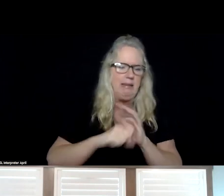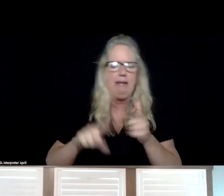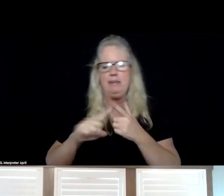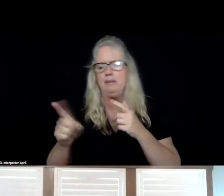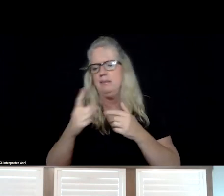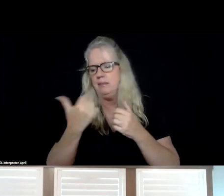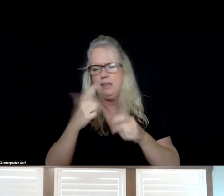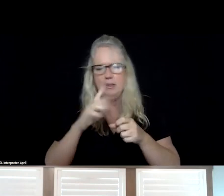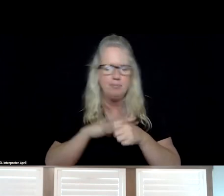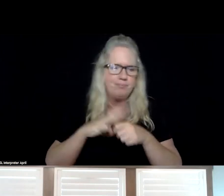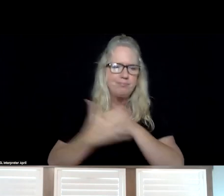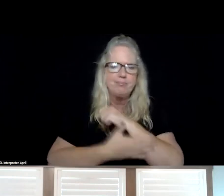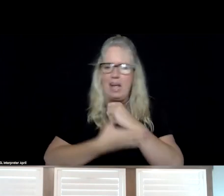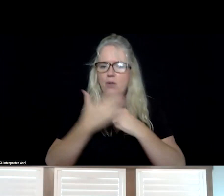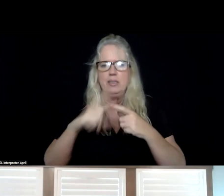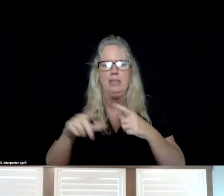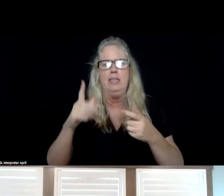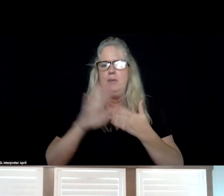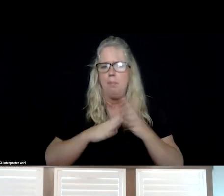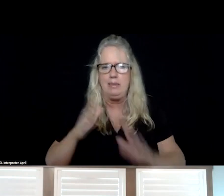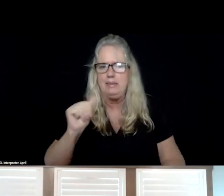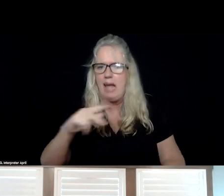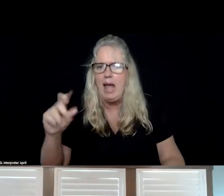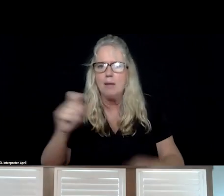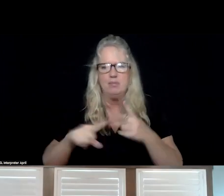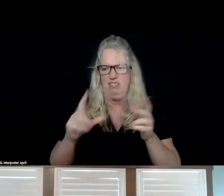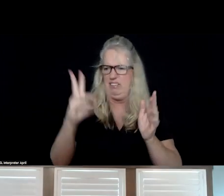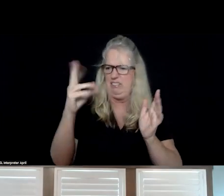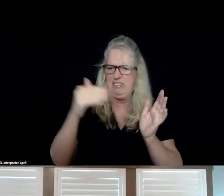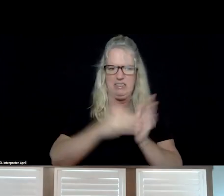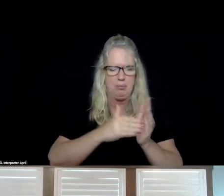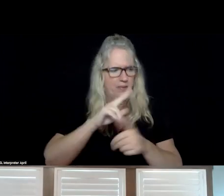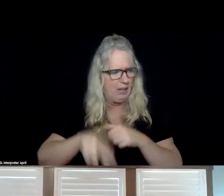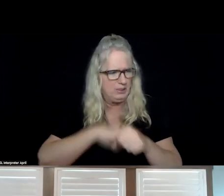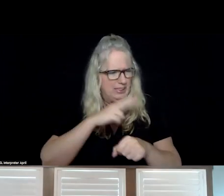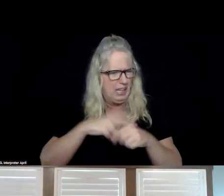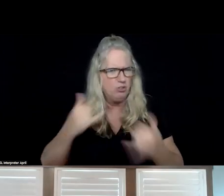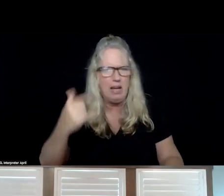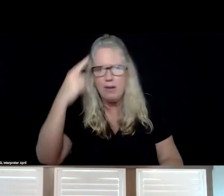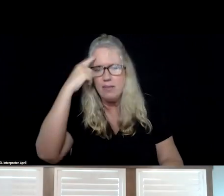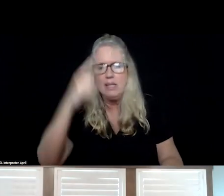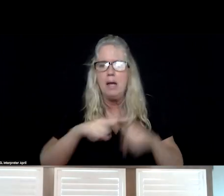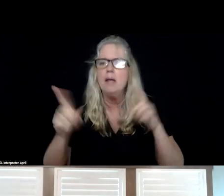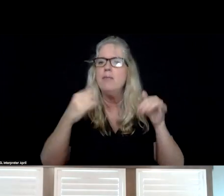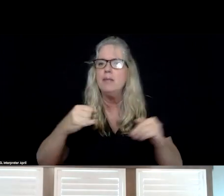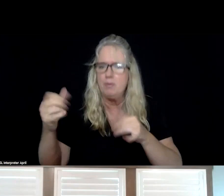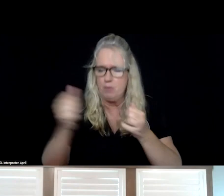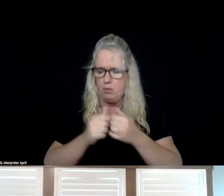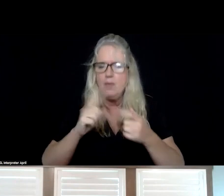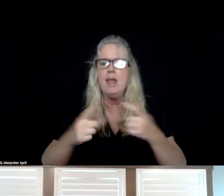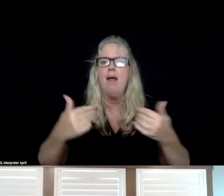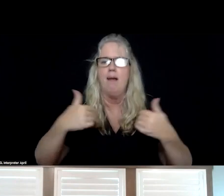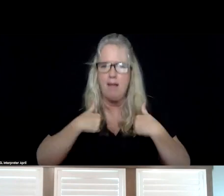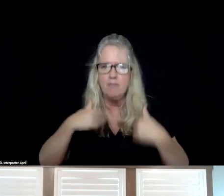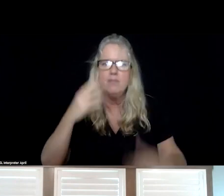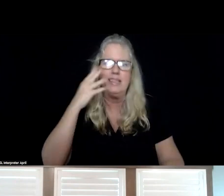Lifeline centers, the PSAPs, and there are almost 6,000 of them nationally, and individuals with lived experience,